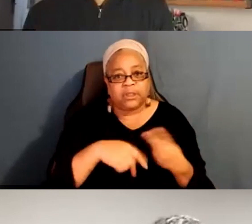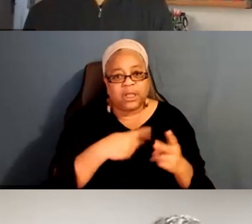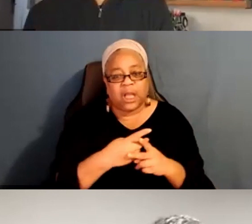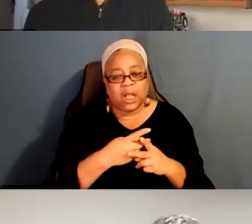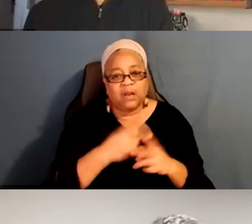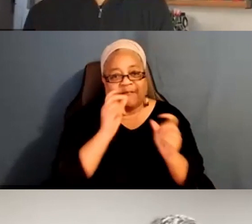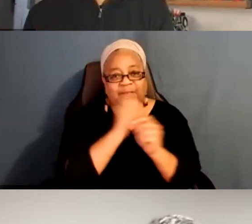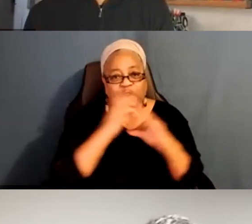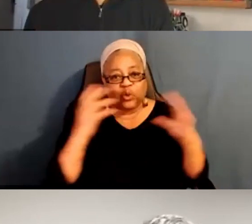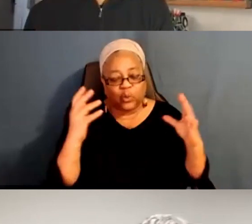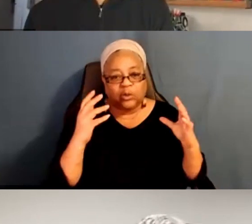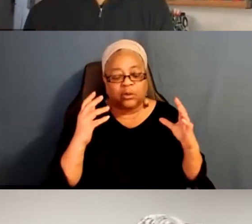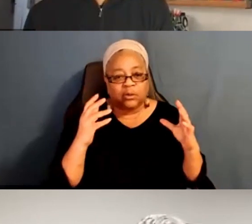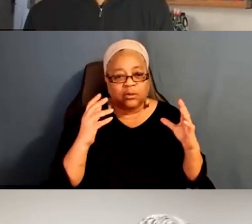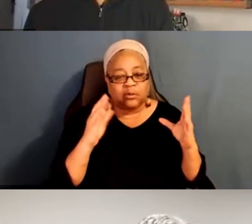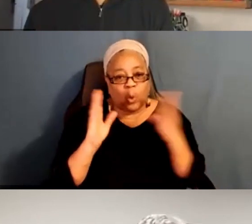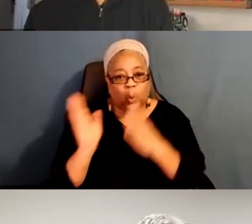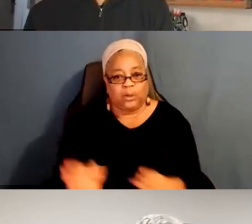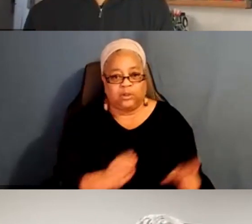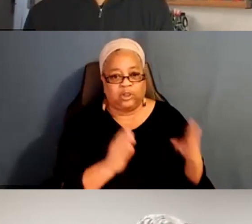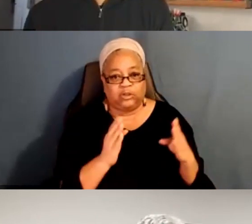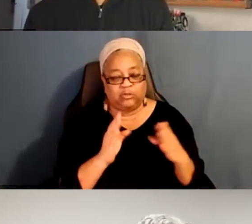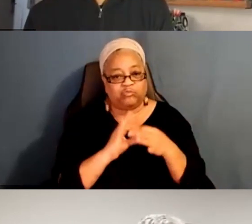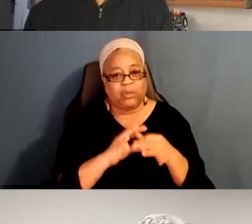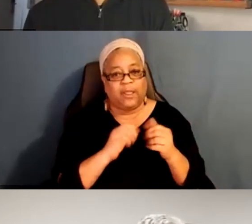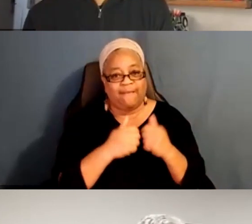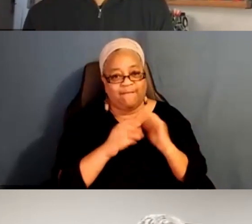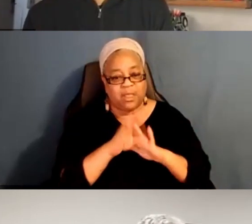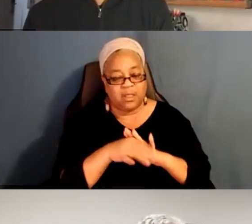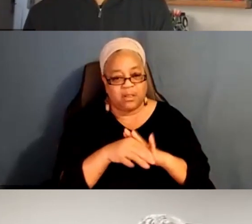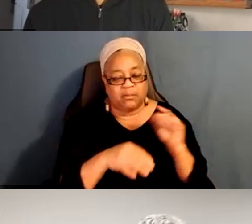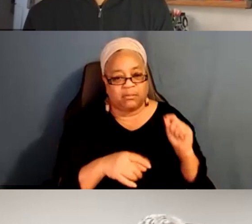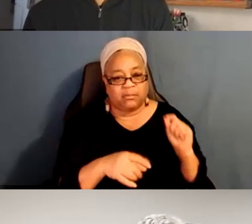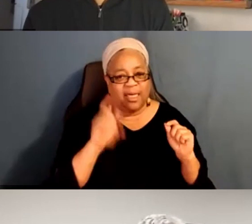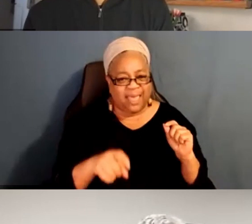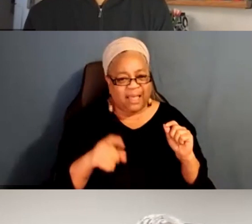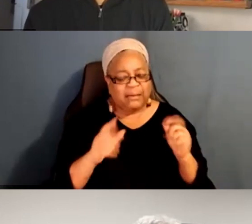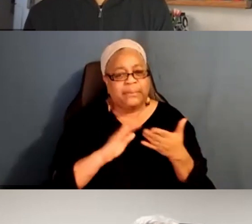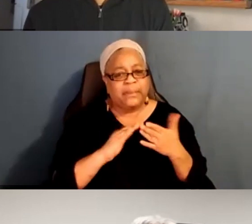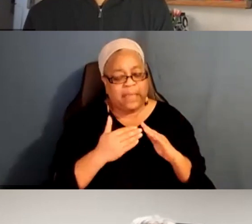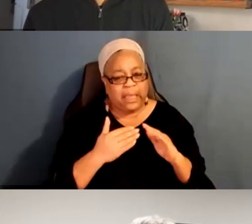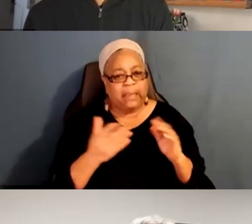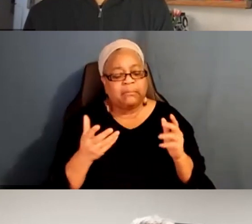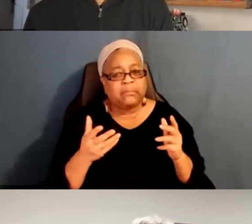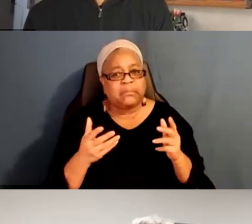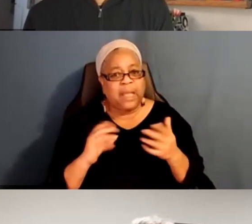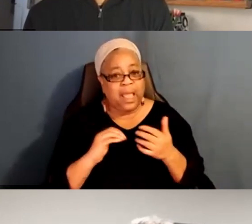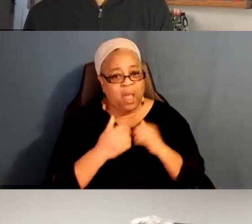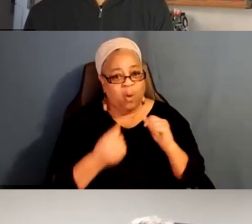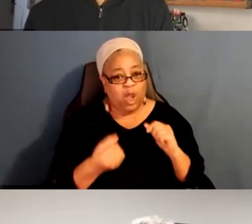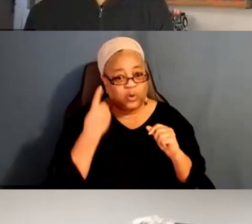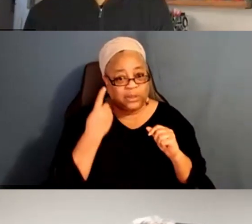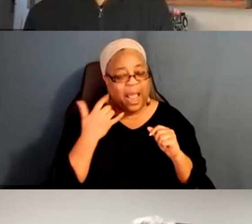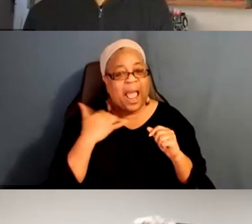arrangement and organization of the film. To me, it became like a stunning way to understand our training,